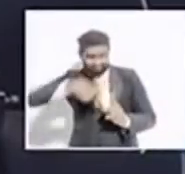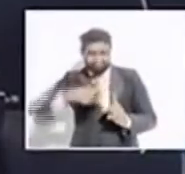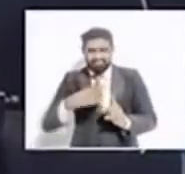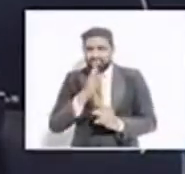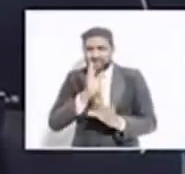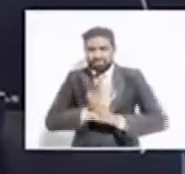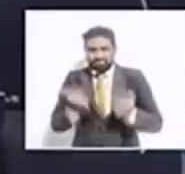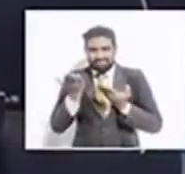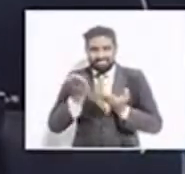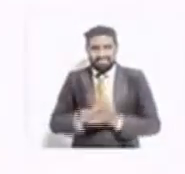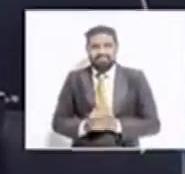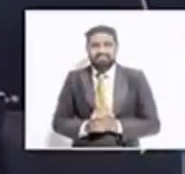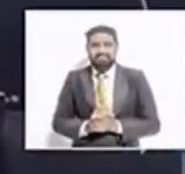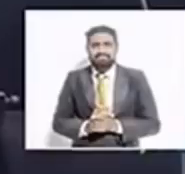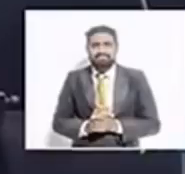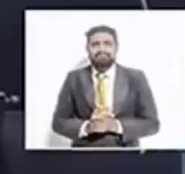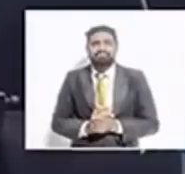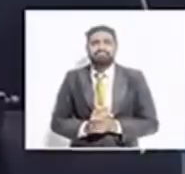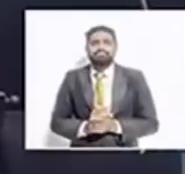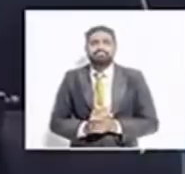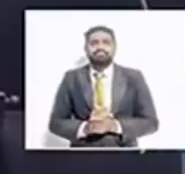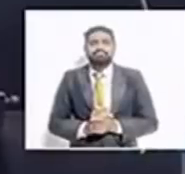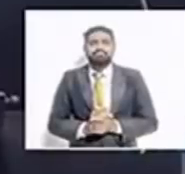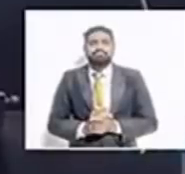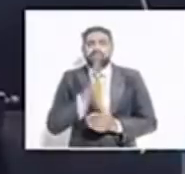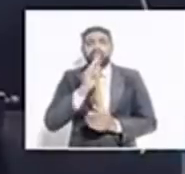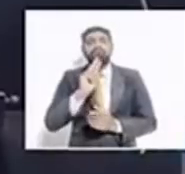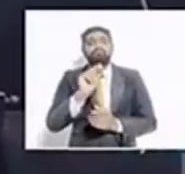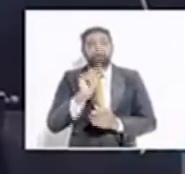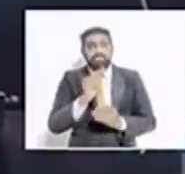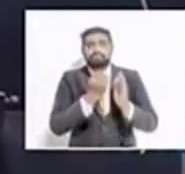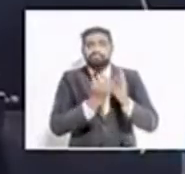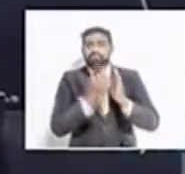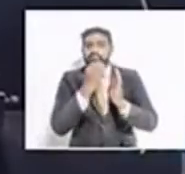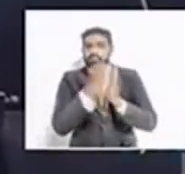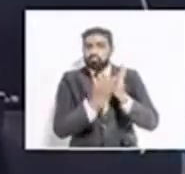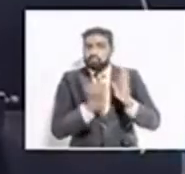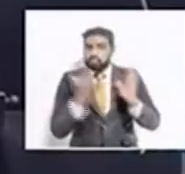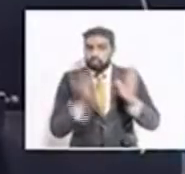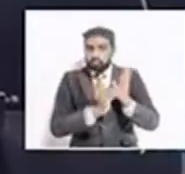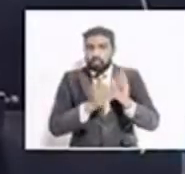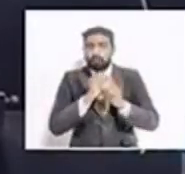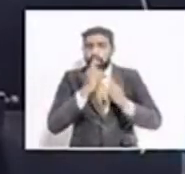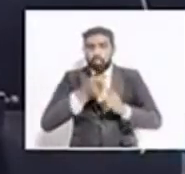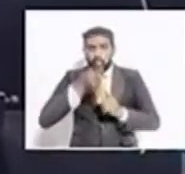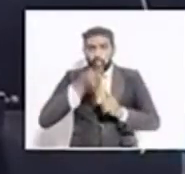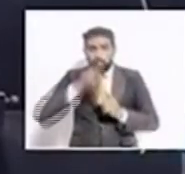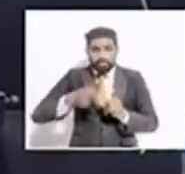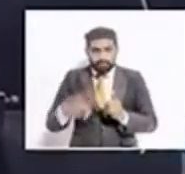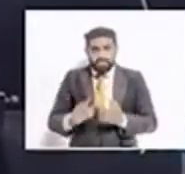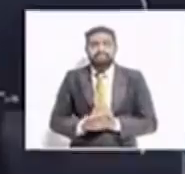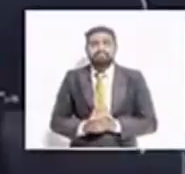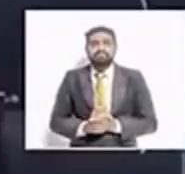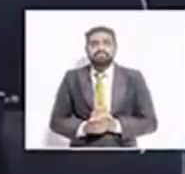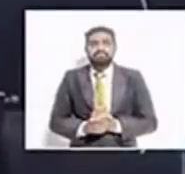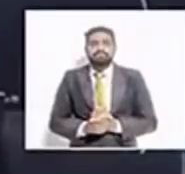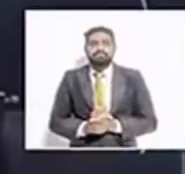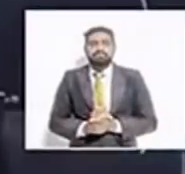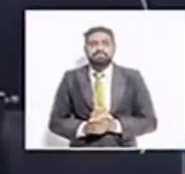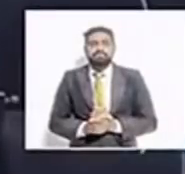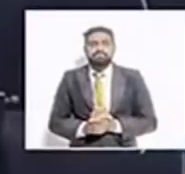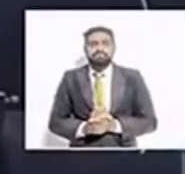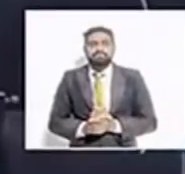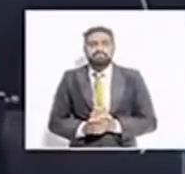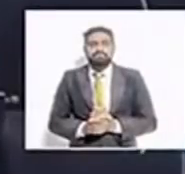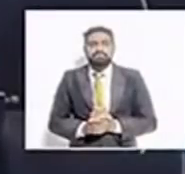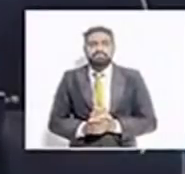When the 20th Amendment was passed in Parliament, I displayed the American flag warning of the dangers of this country being betrayed to America. I